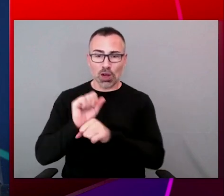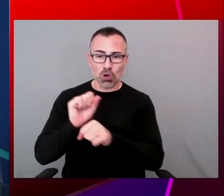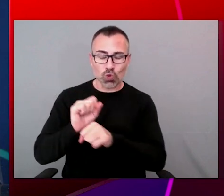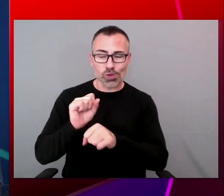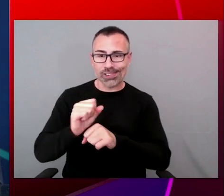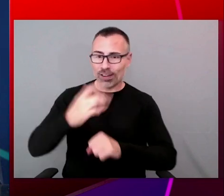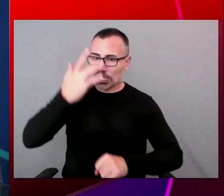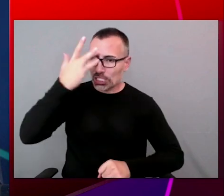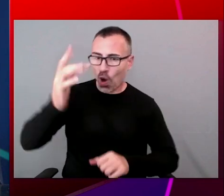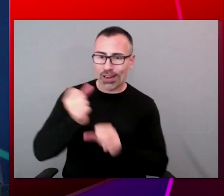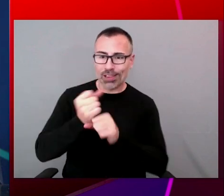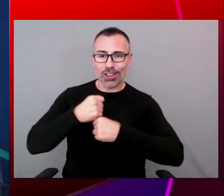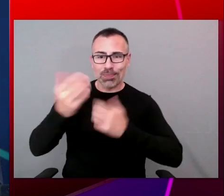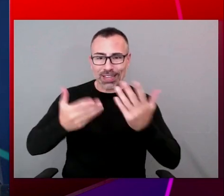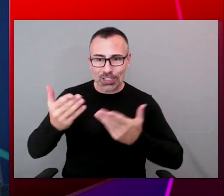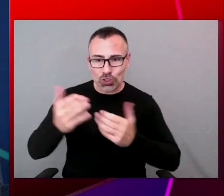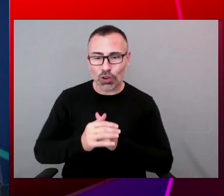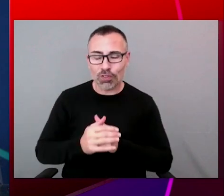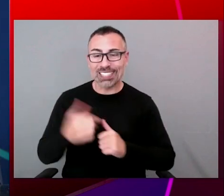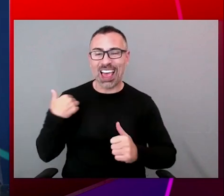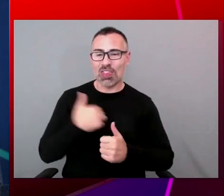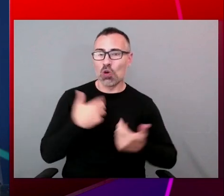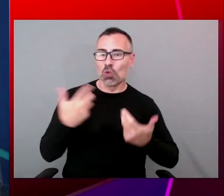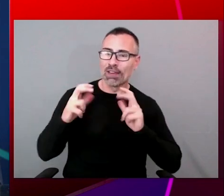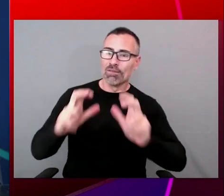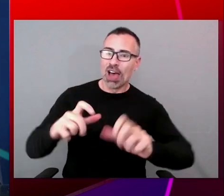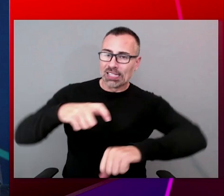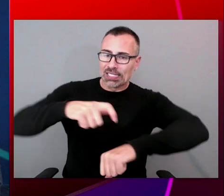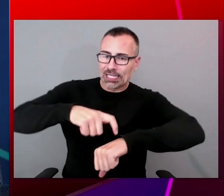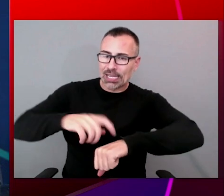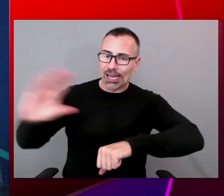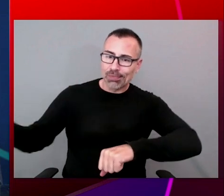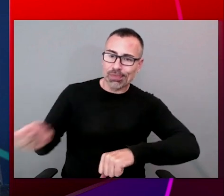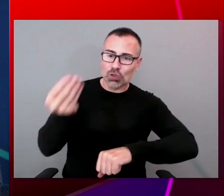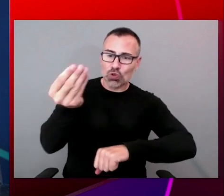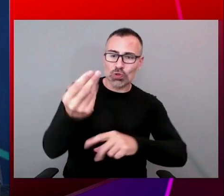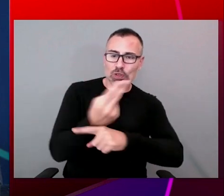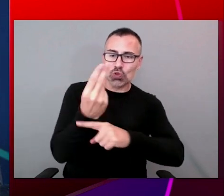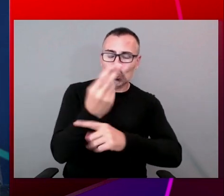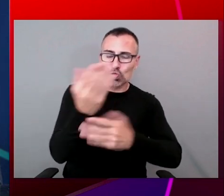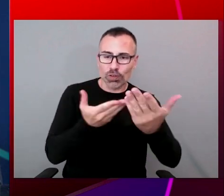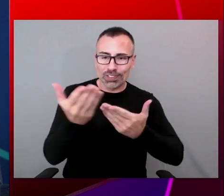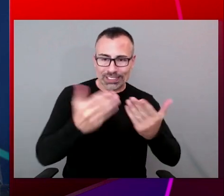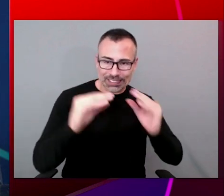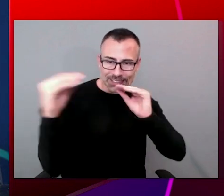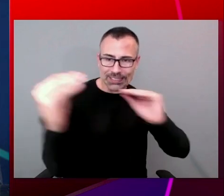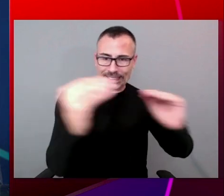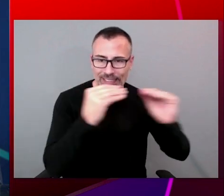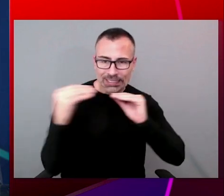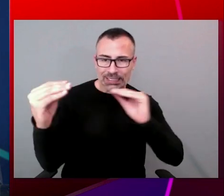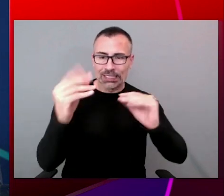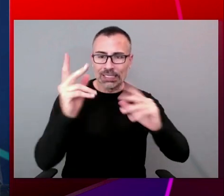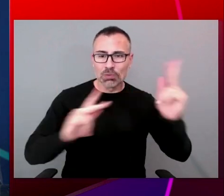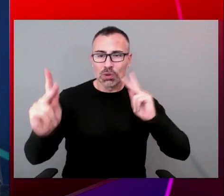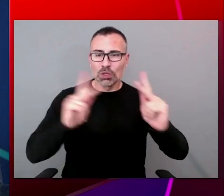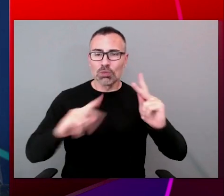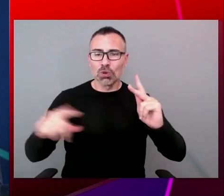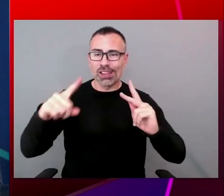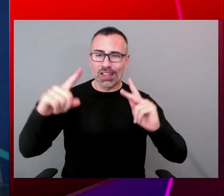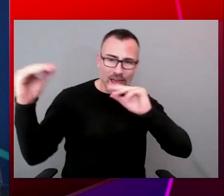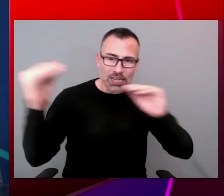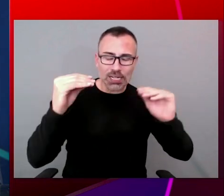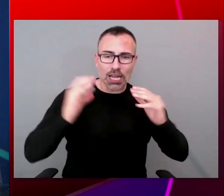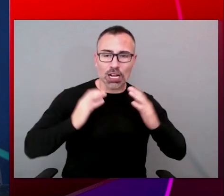invest and spend the time to use to accelerate customers of, you know, AWS, we're working with folks on that side to really build out what this looks like and help